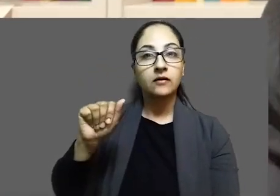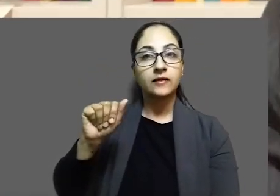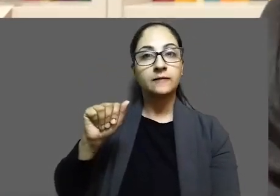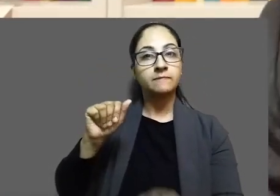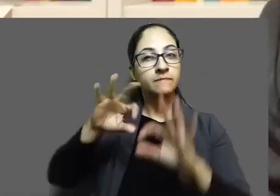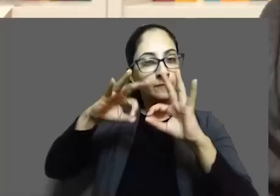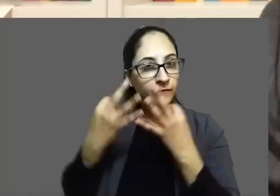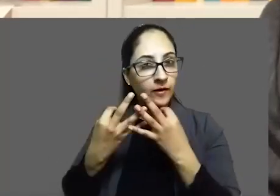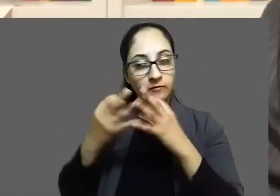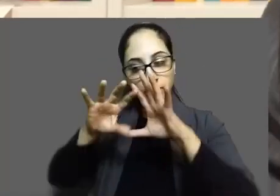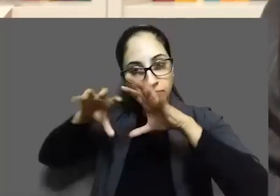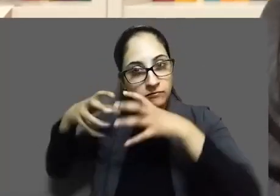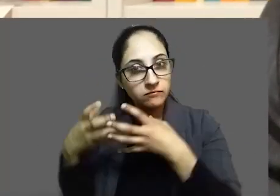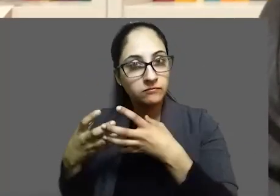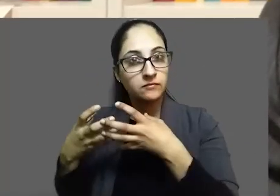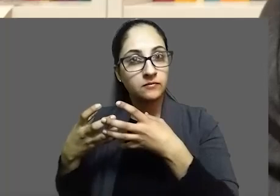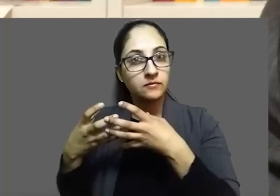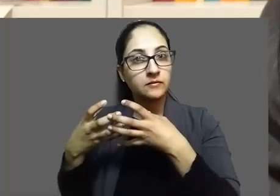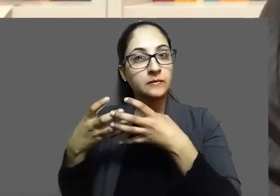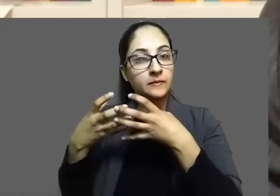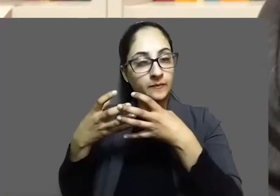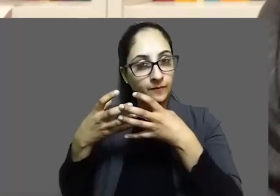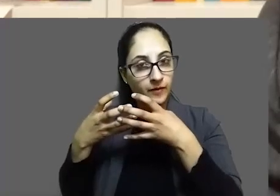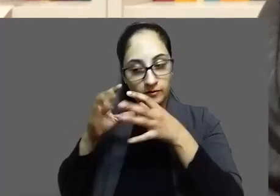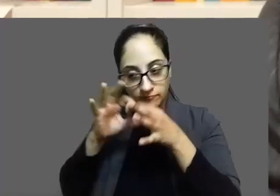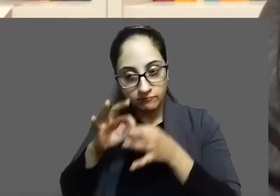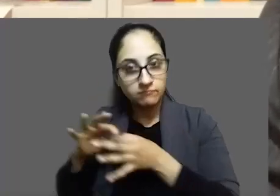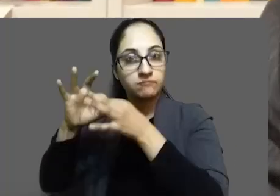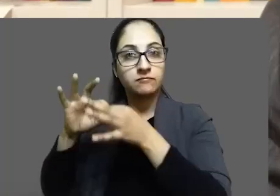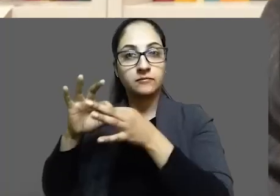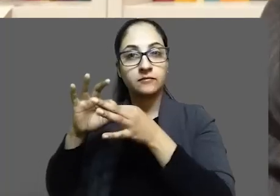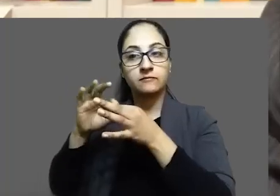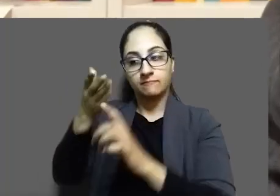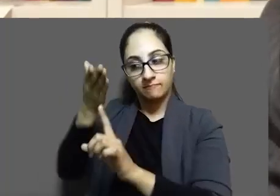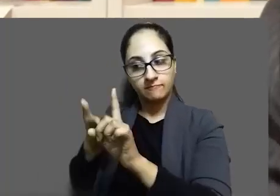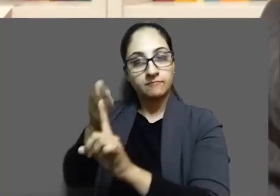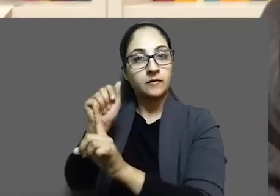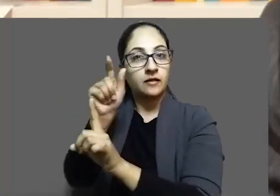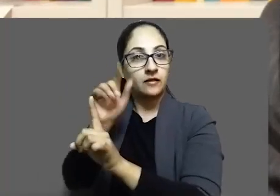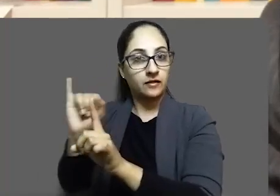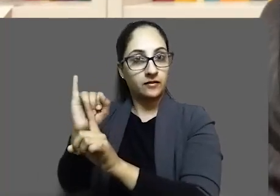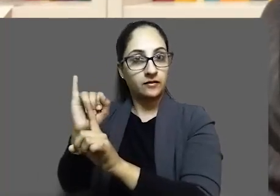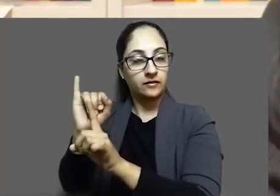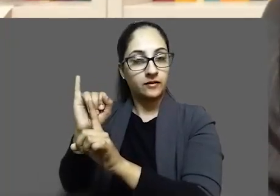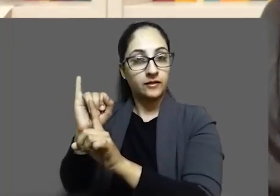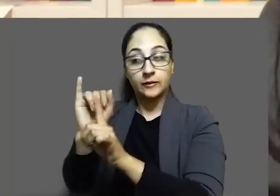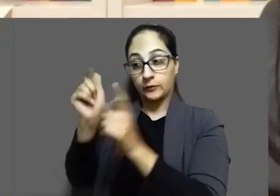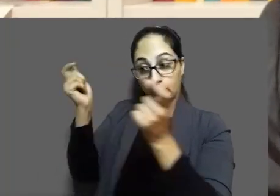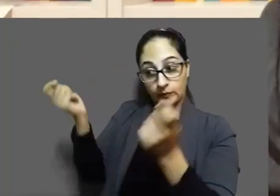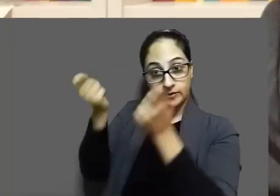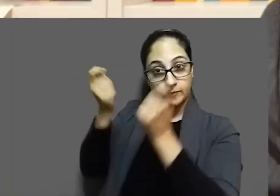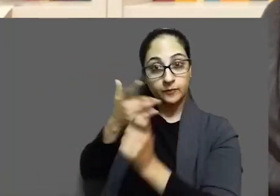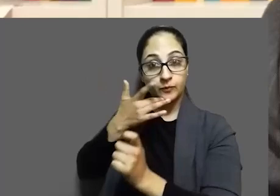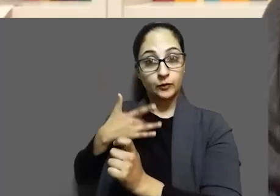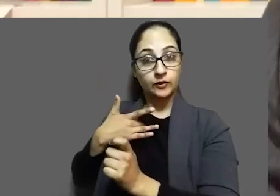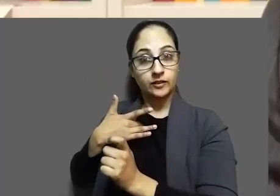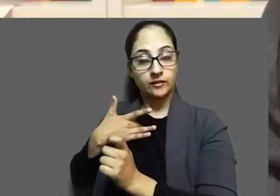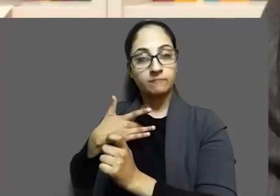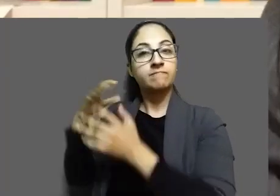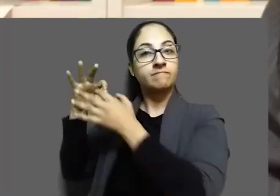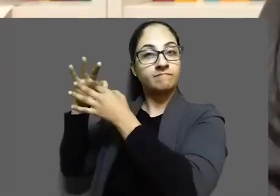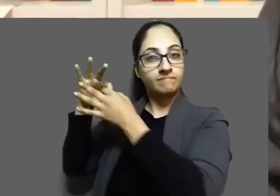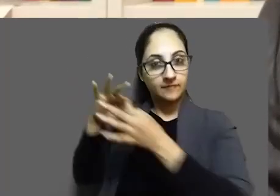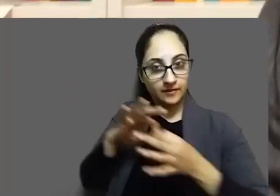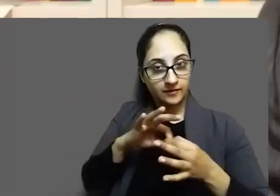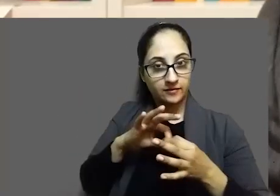salam, and we think about all these figures. So the commemoration, first and foremost, is a way to place ourselves in history and tell us who we are.